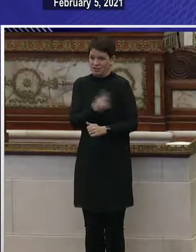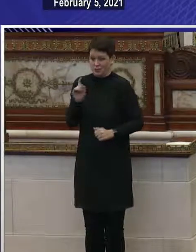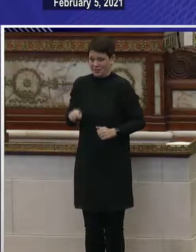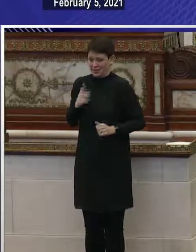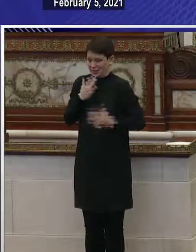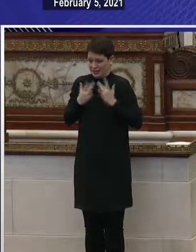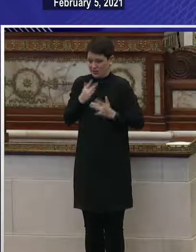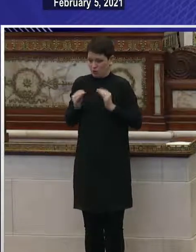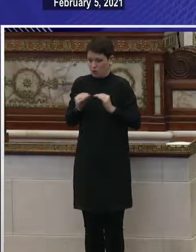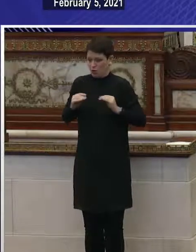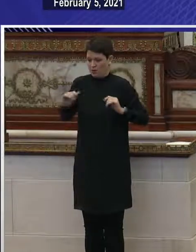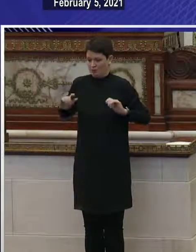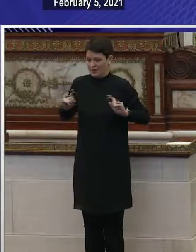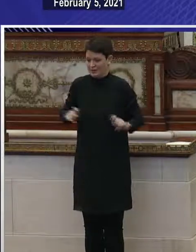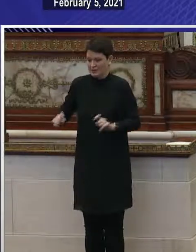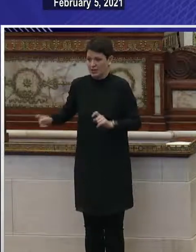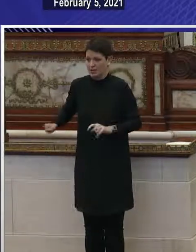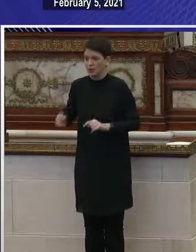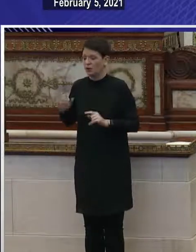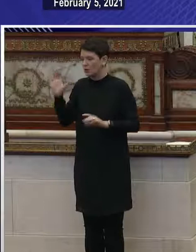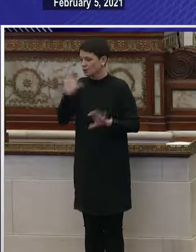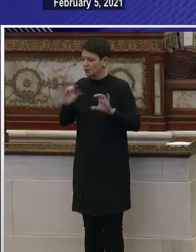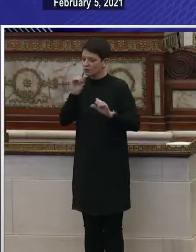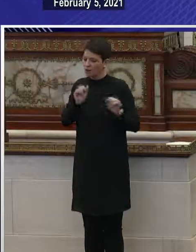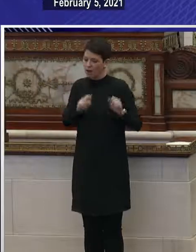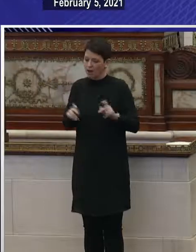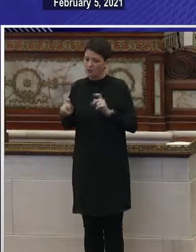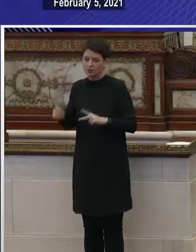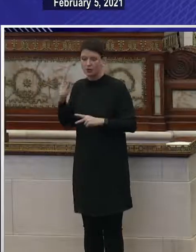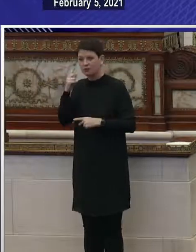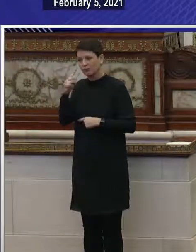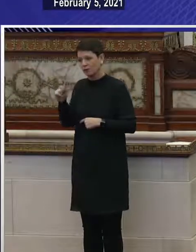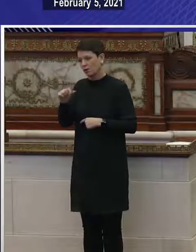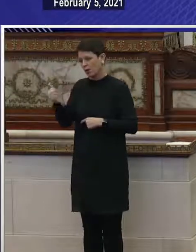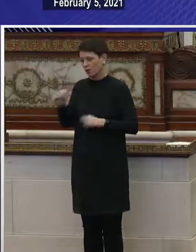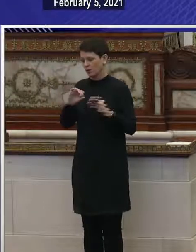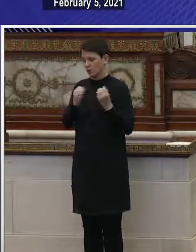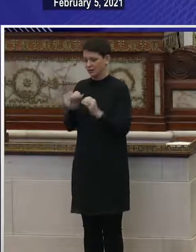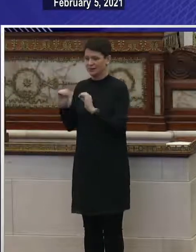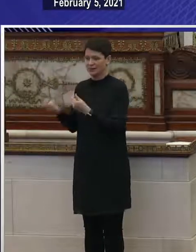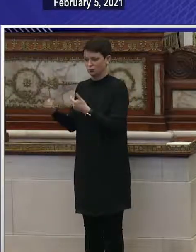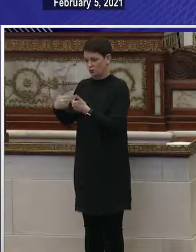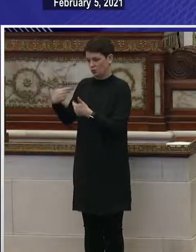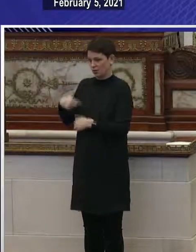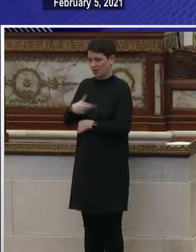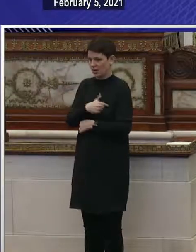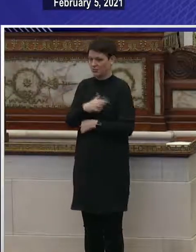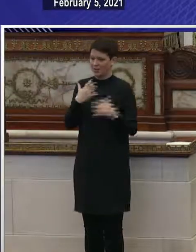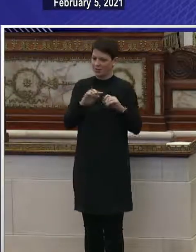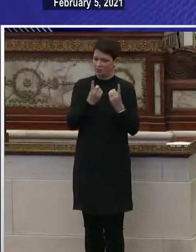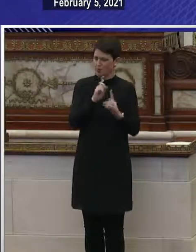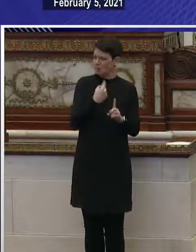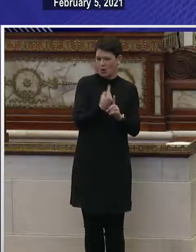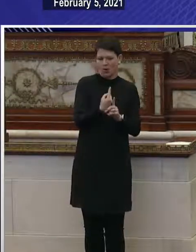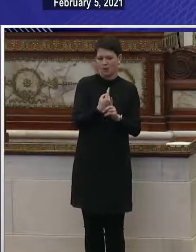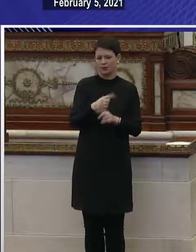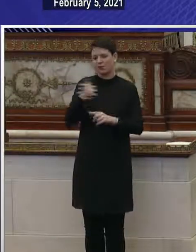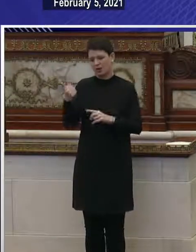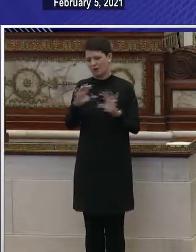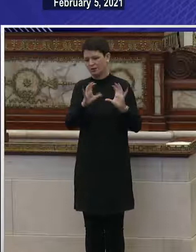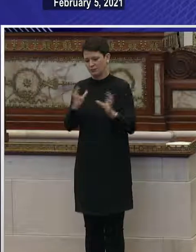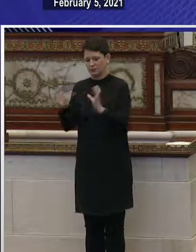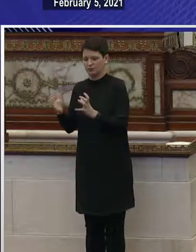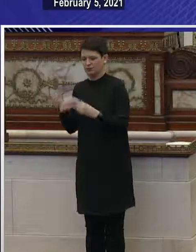so we were looking for opportunities for other organizations besides the health department to provide testing